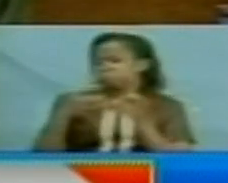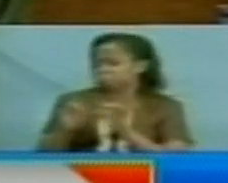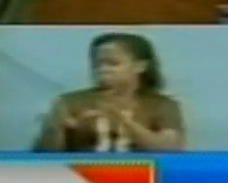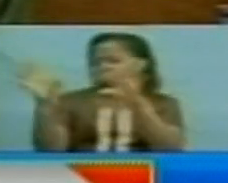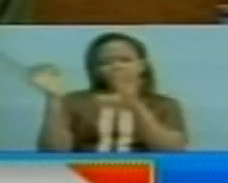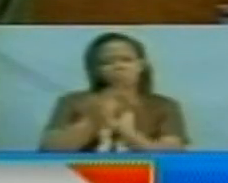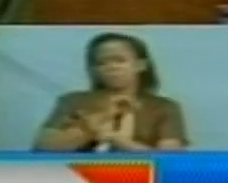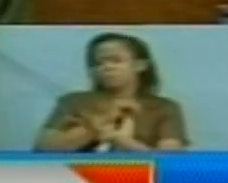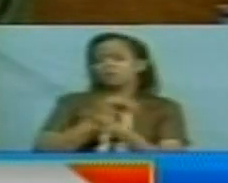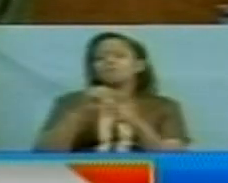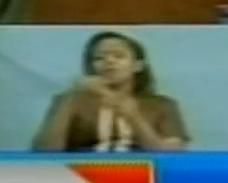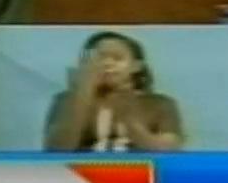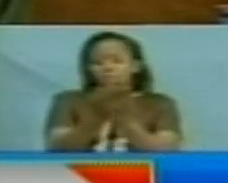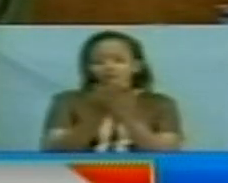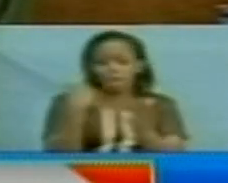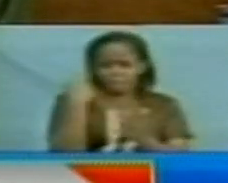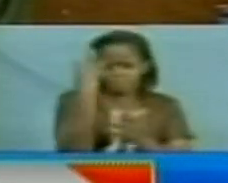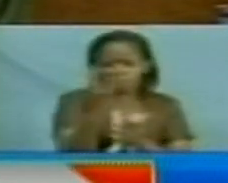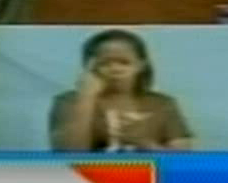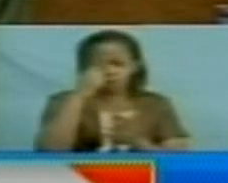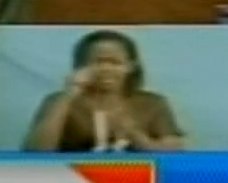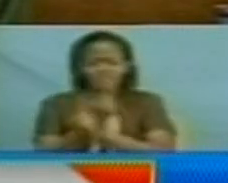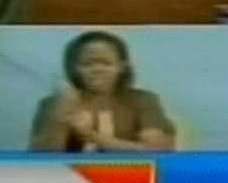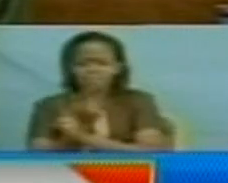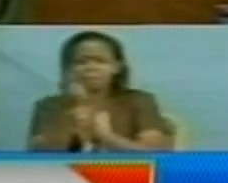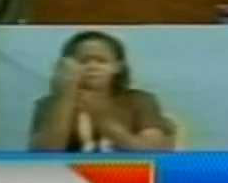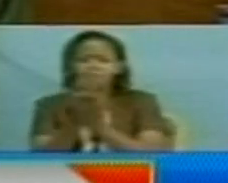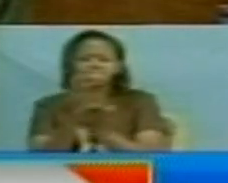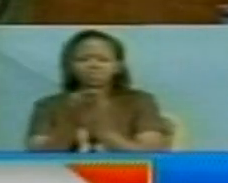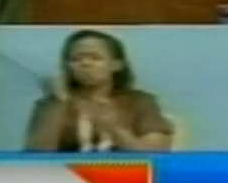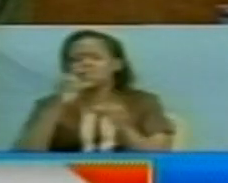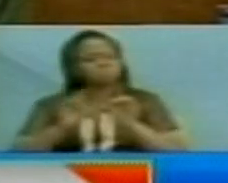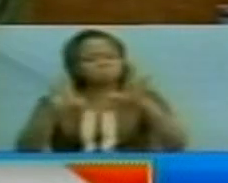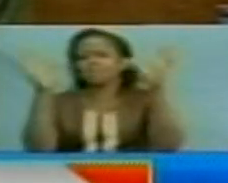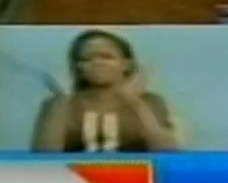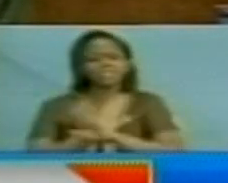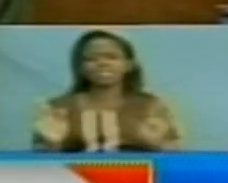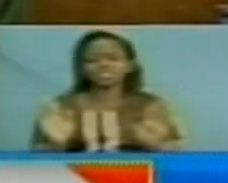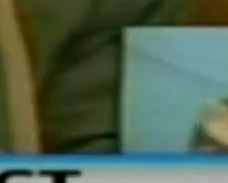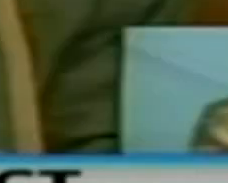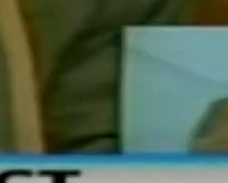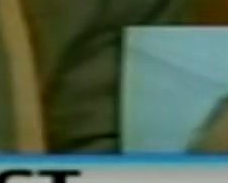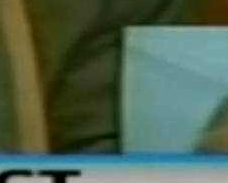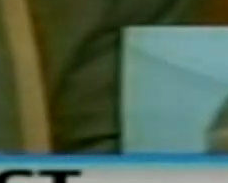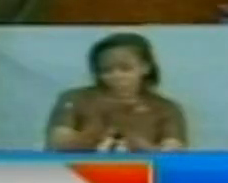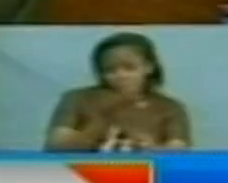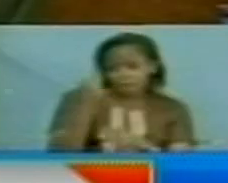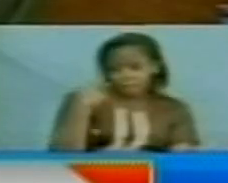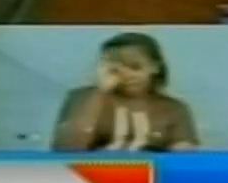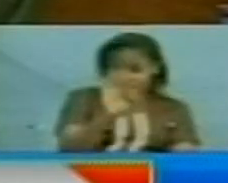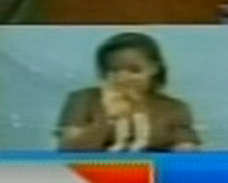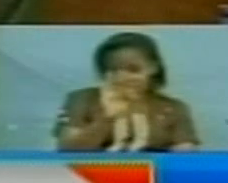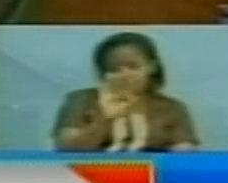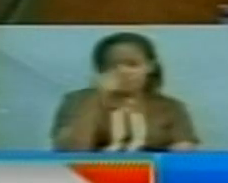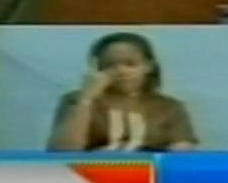number 4 of the consolidated petitions is hereby dismissed. As to petition number 3 of